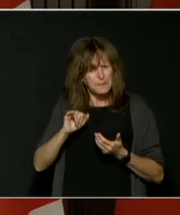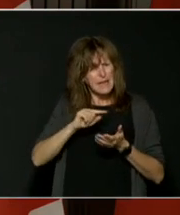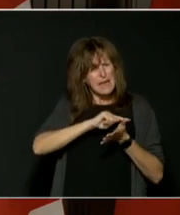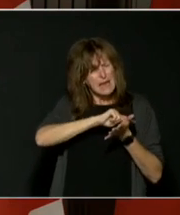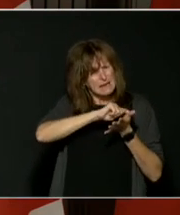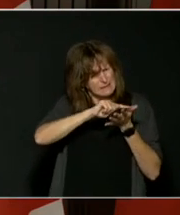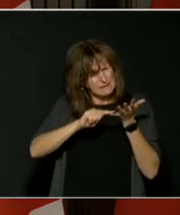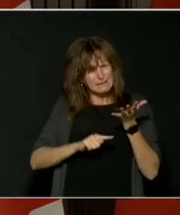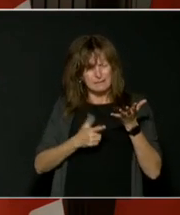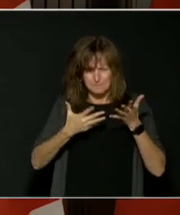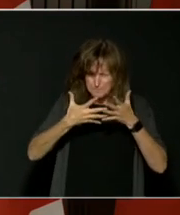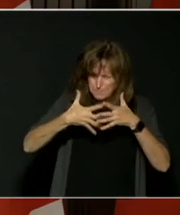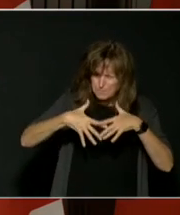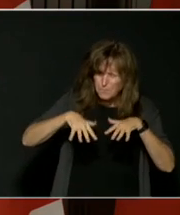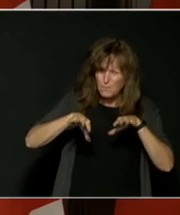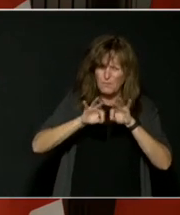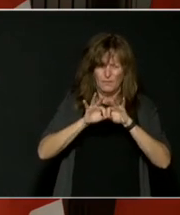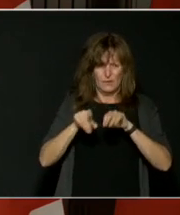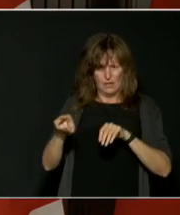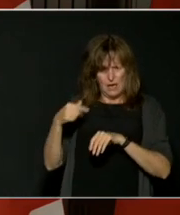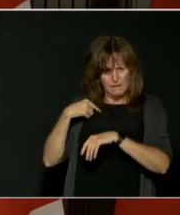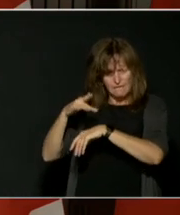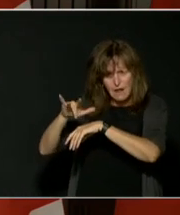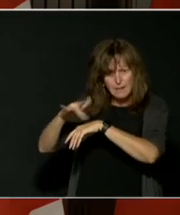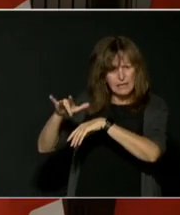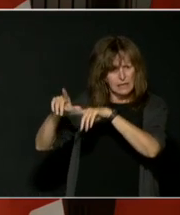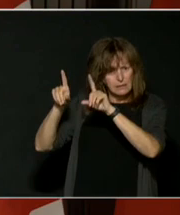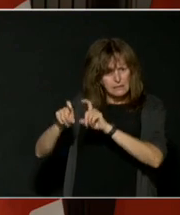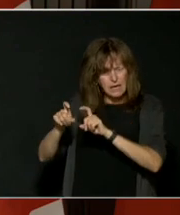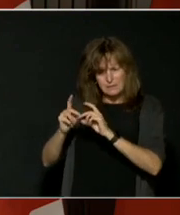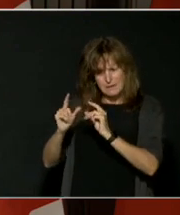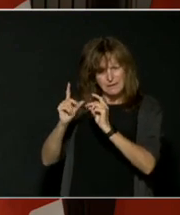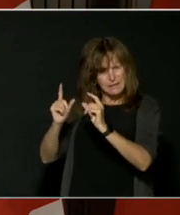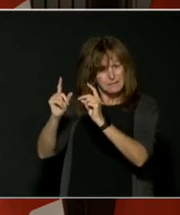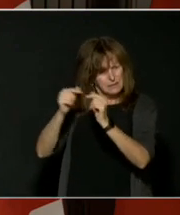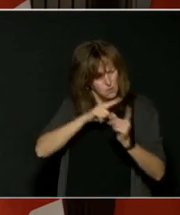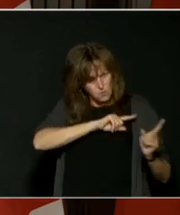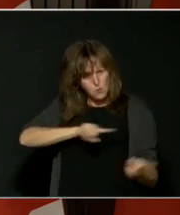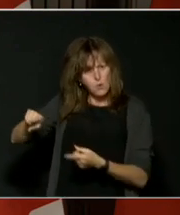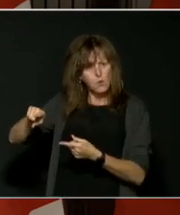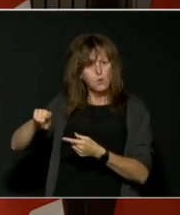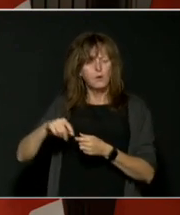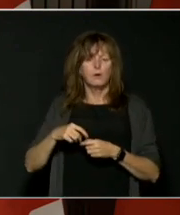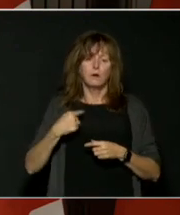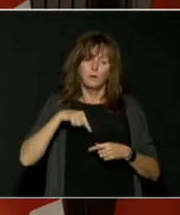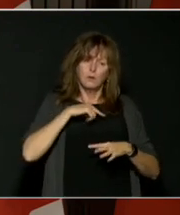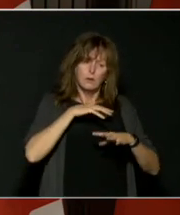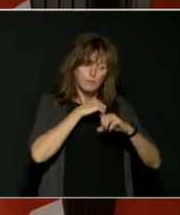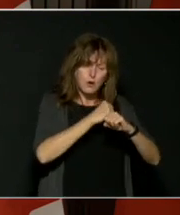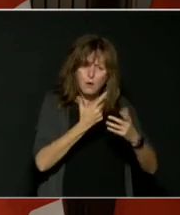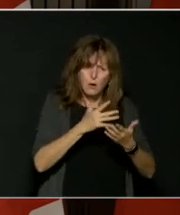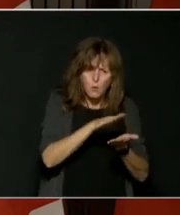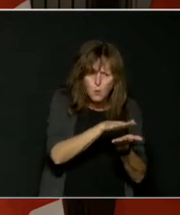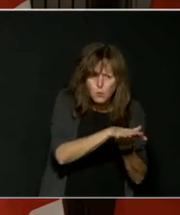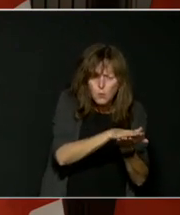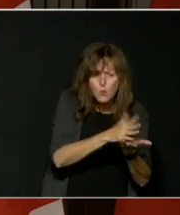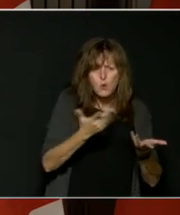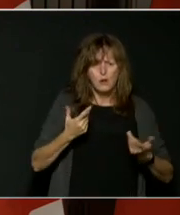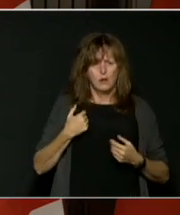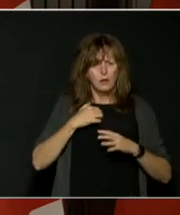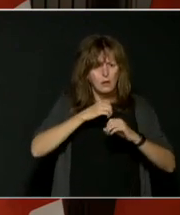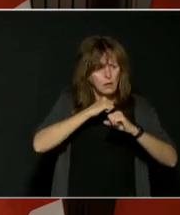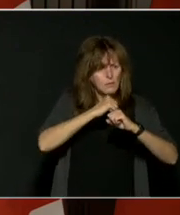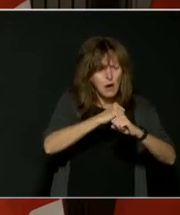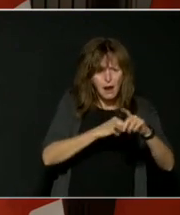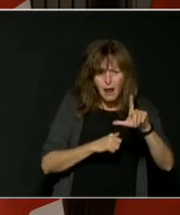to ensure that we have that opportunity for them to do that. We want to protect our schools. We want to protect the long-term care homes. And